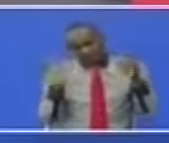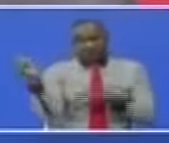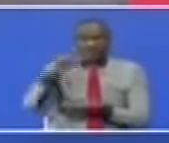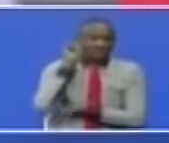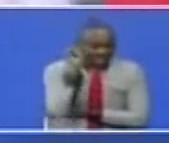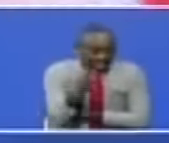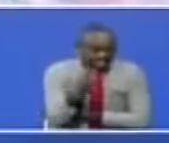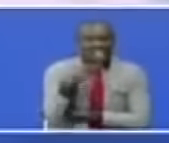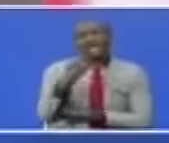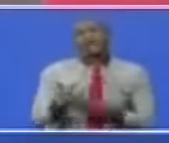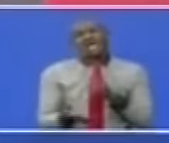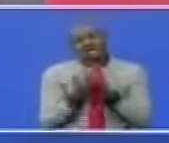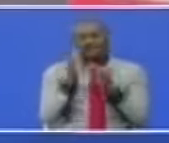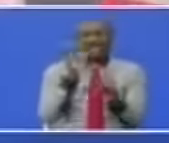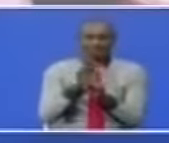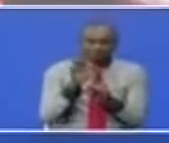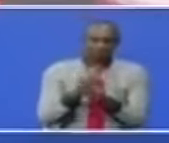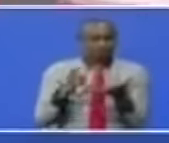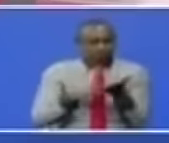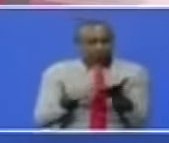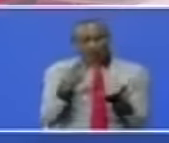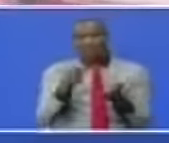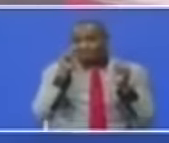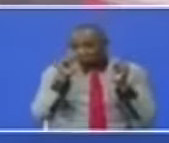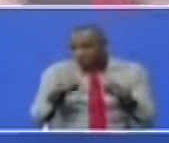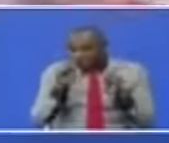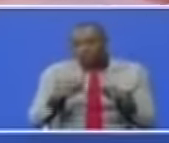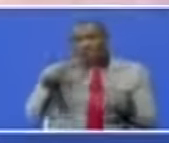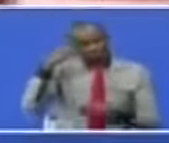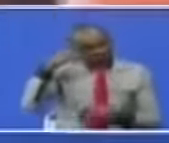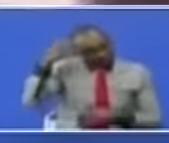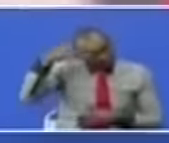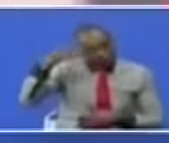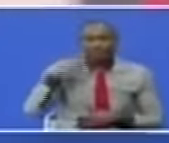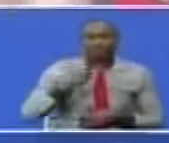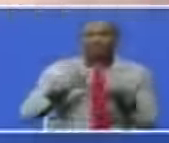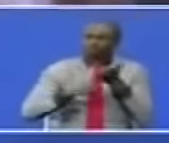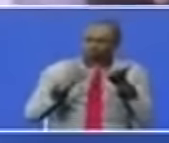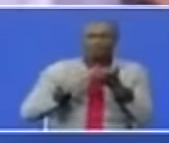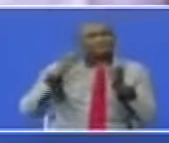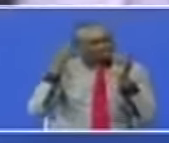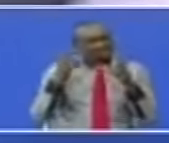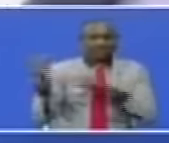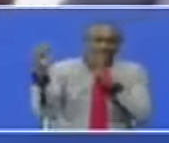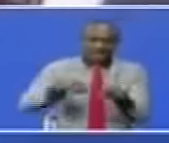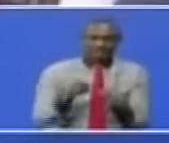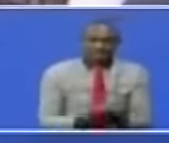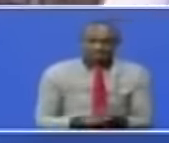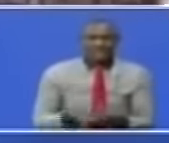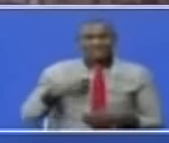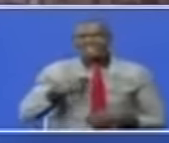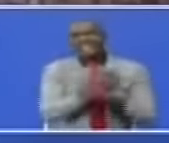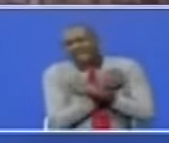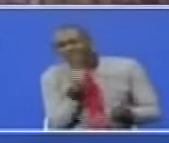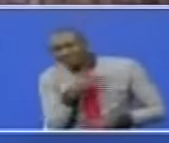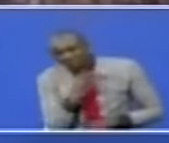are starting to be realized, with industry players projecting an even more promising year as tourists flock the country. Wonderful. The music, it